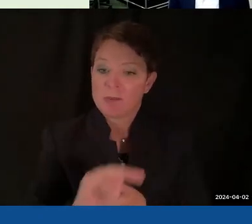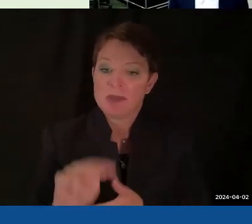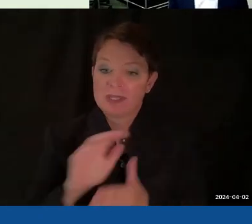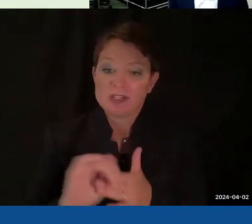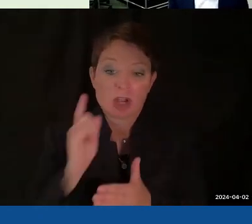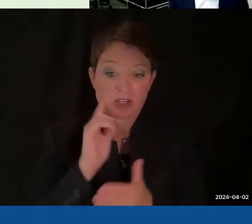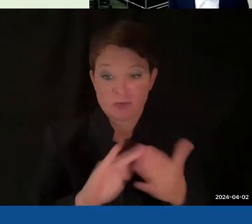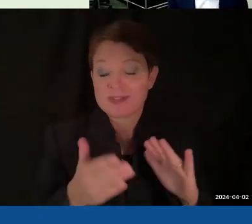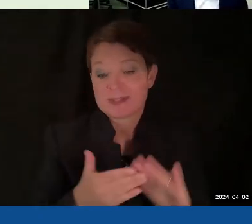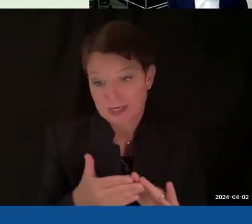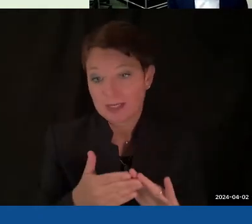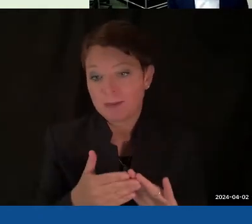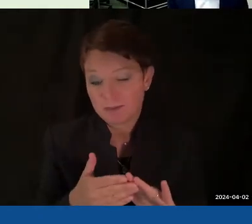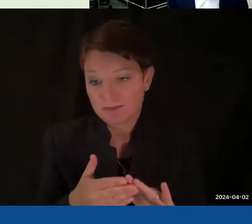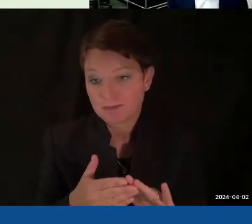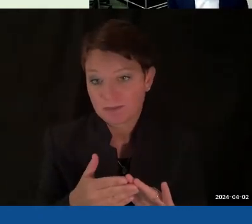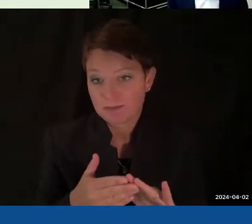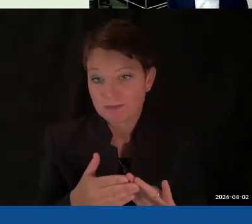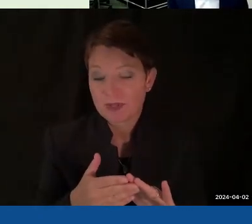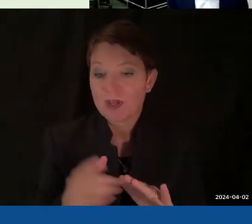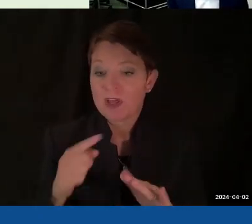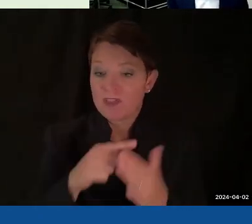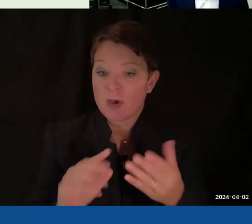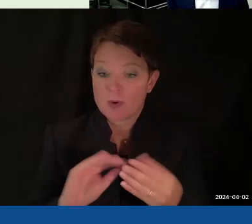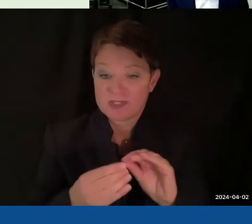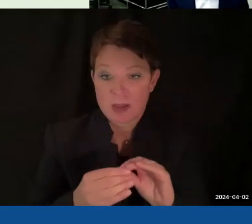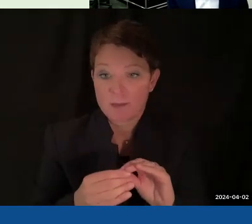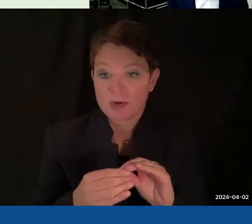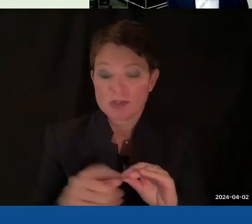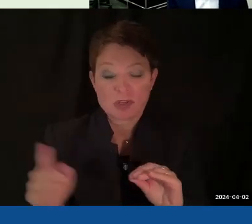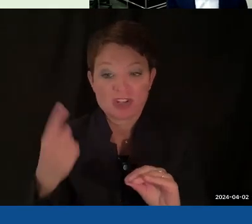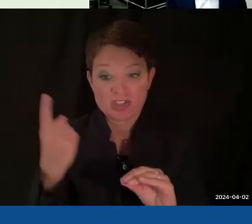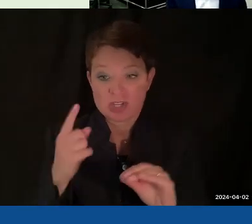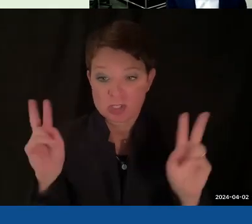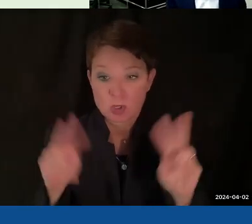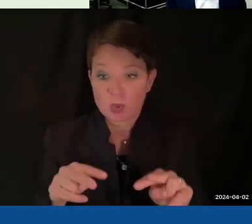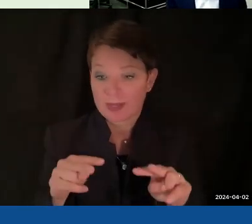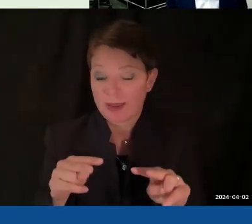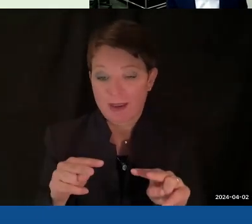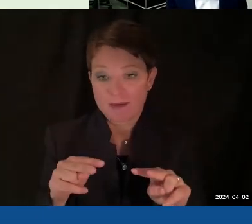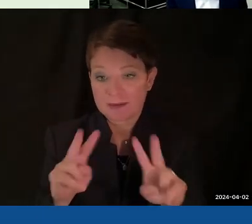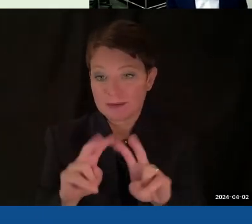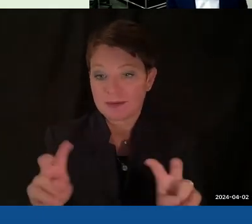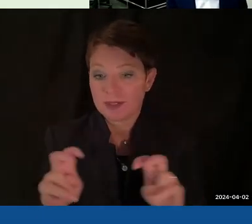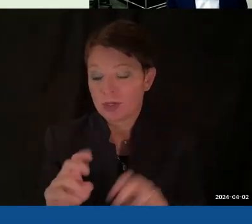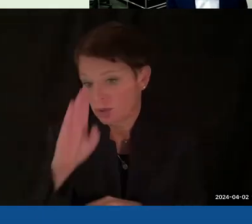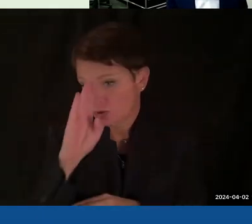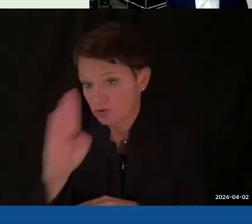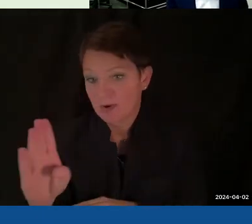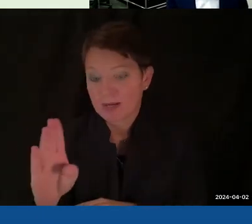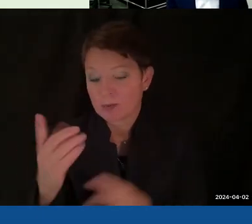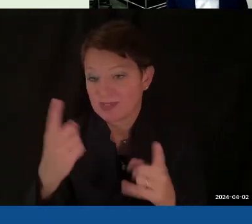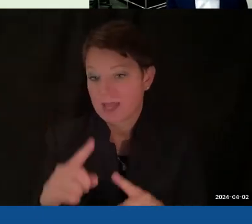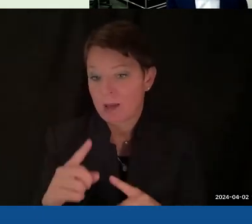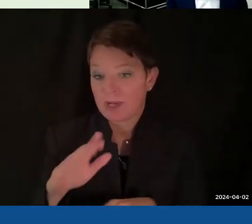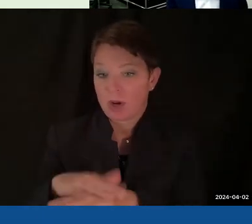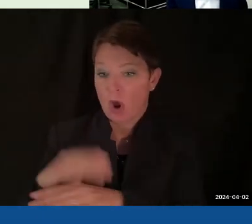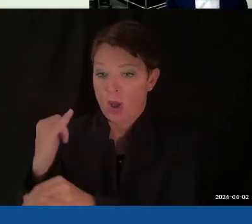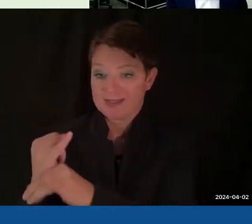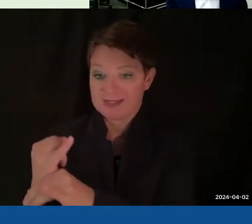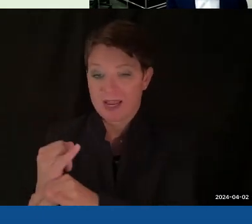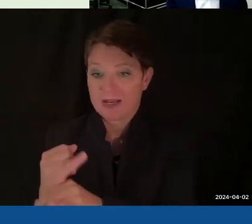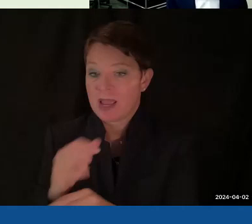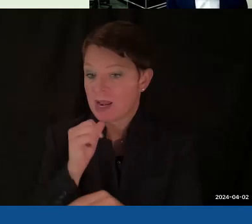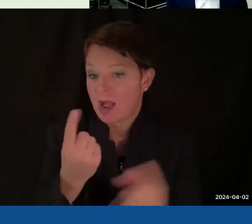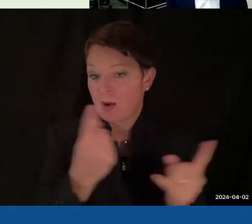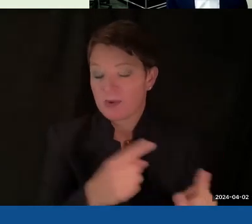city. So, and those numbers are just looking at the direct what's happening on site and not contemplating